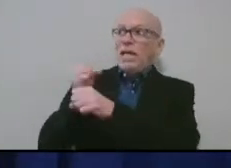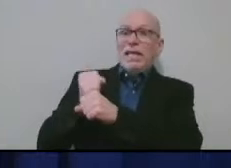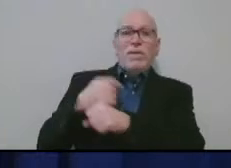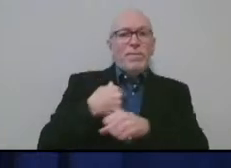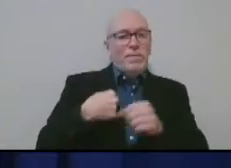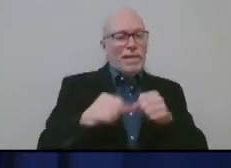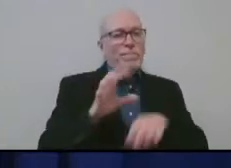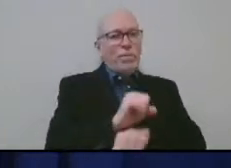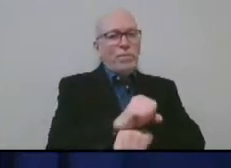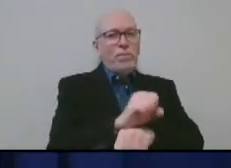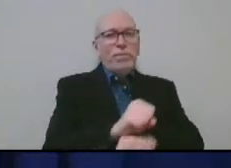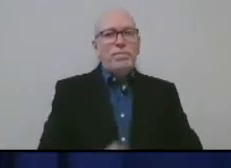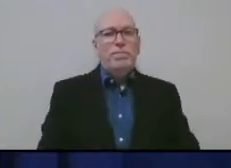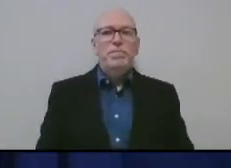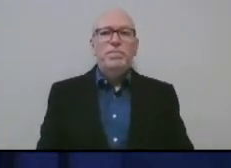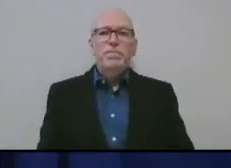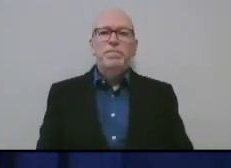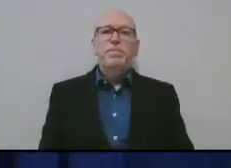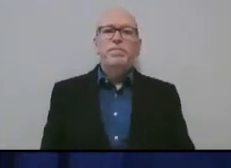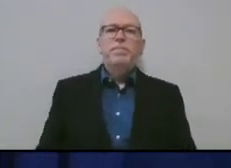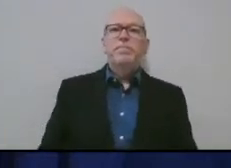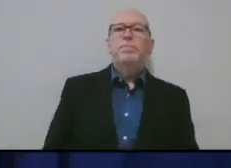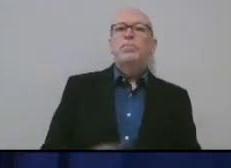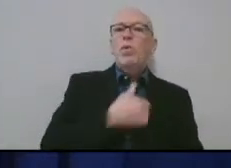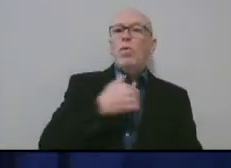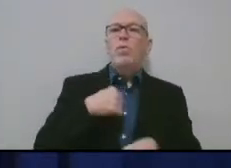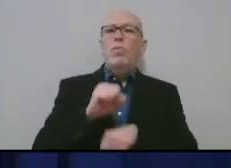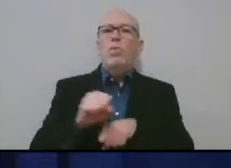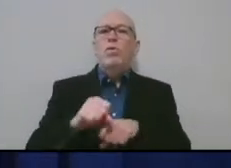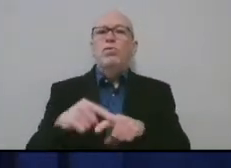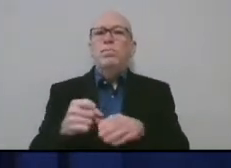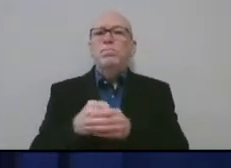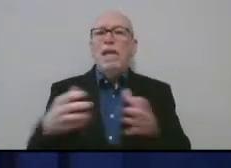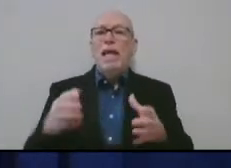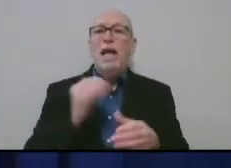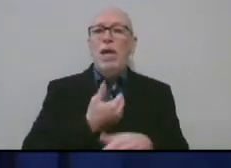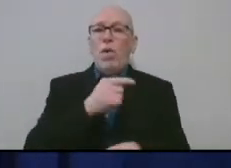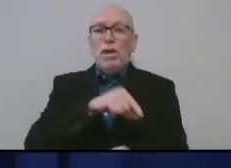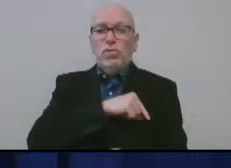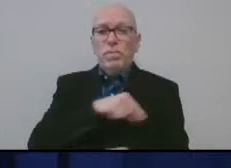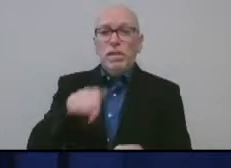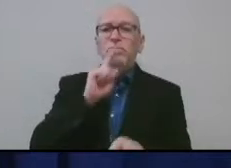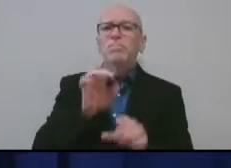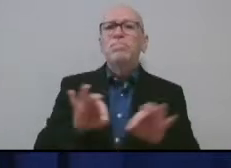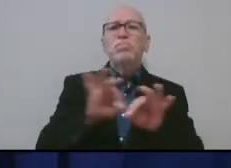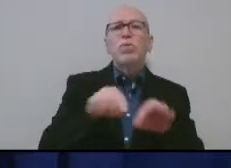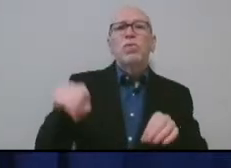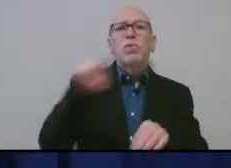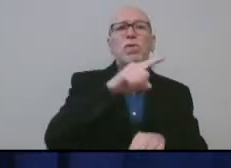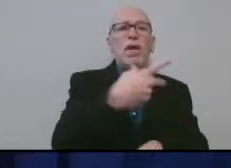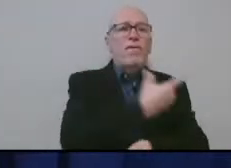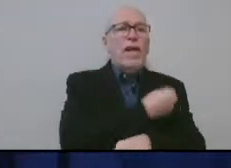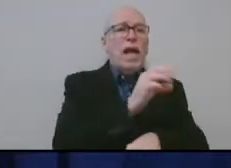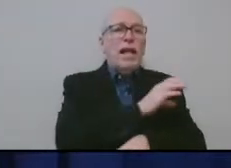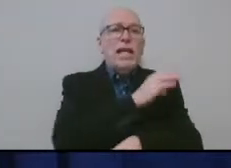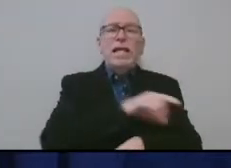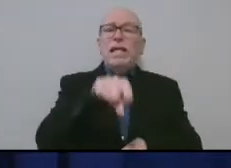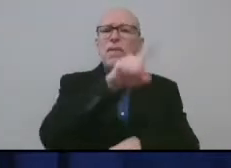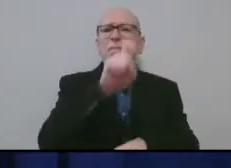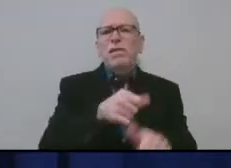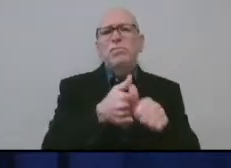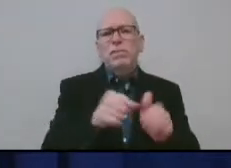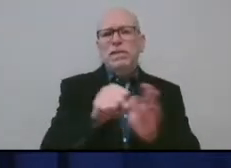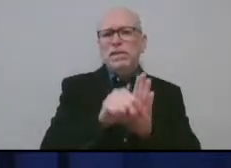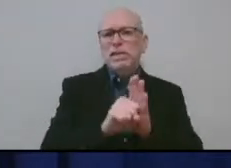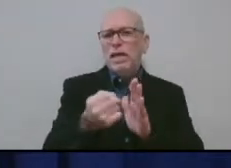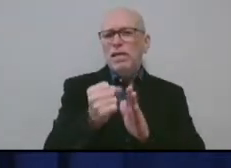to. As we work to expand eligibility, it is critical that our vaccine clinics adhere to the state guidance. We are hearing reports